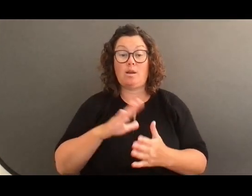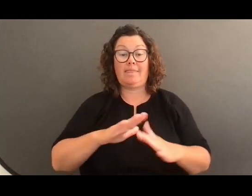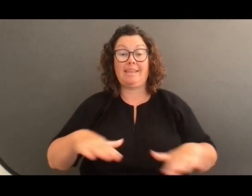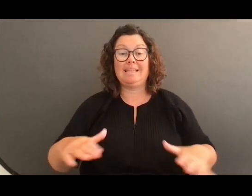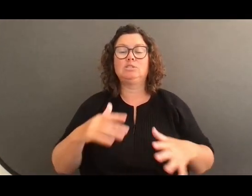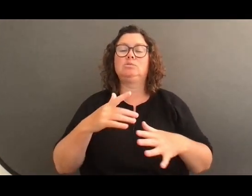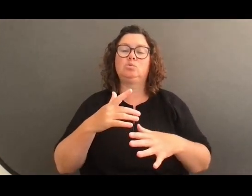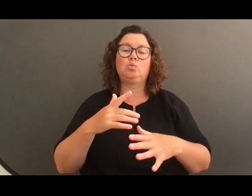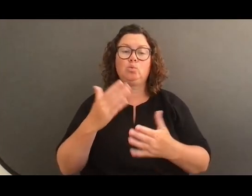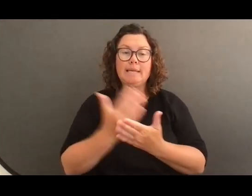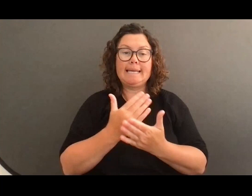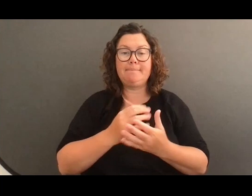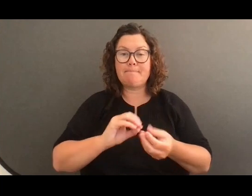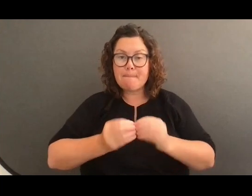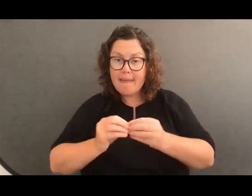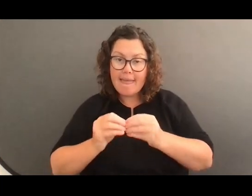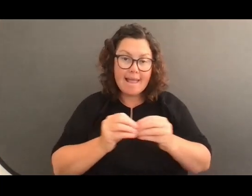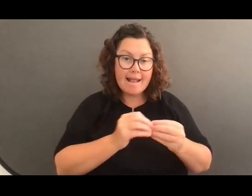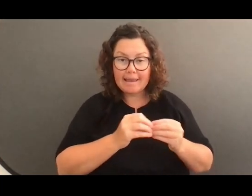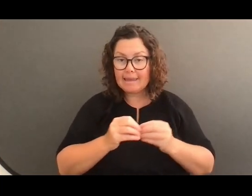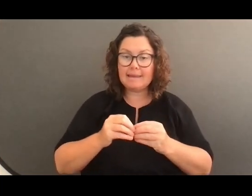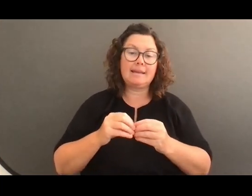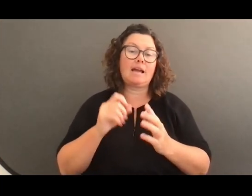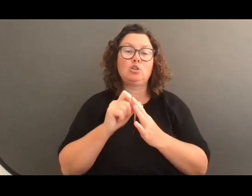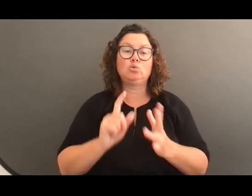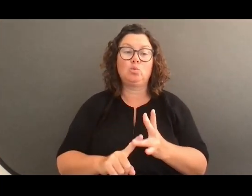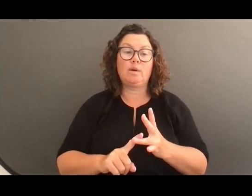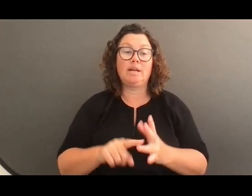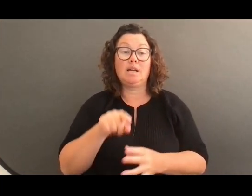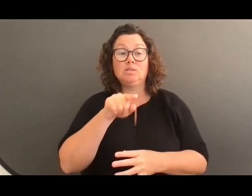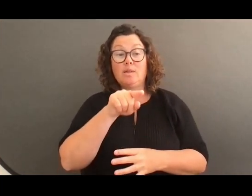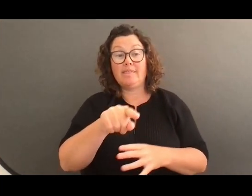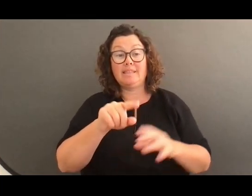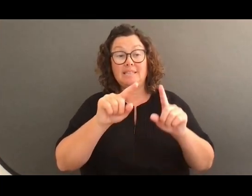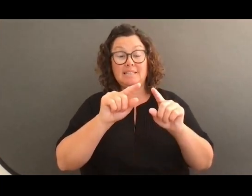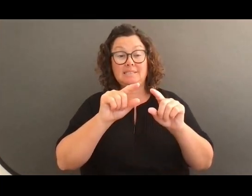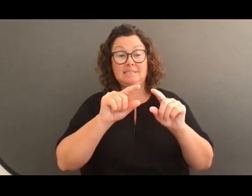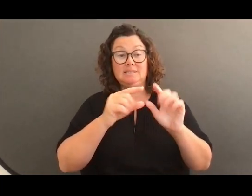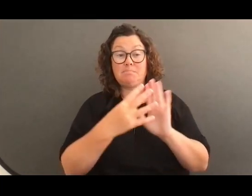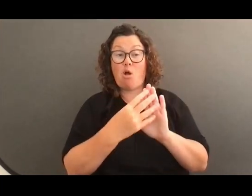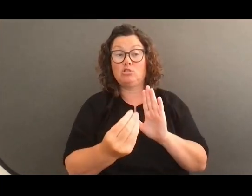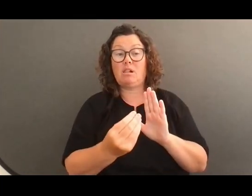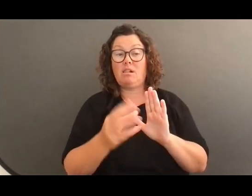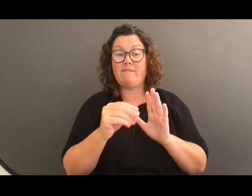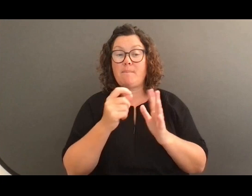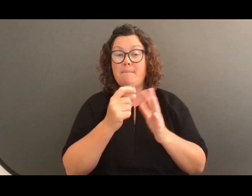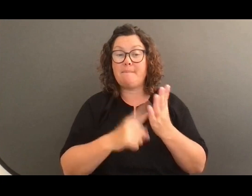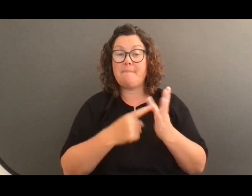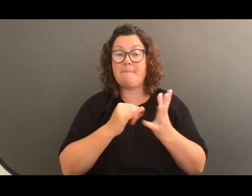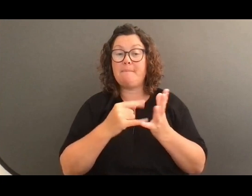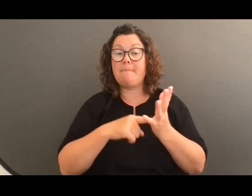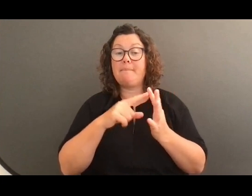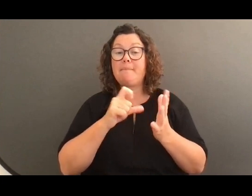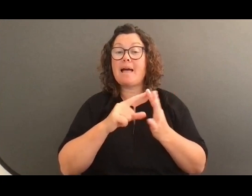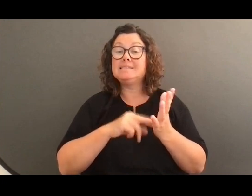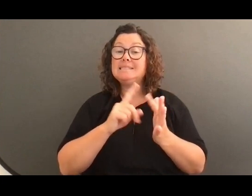little plasticine models that we hope will be used in the next iteration of this project.